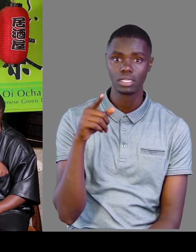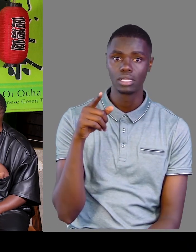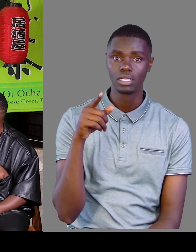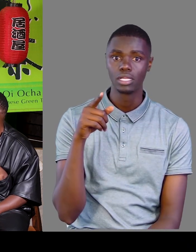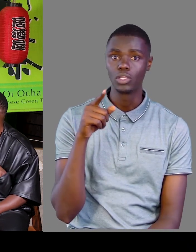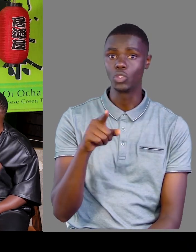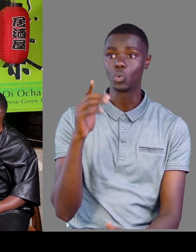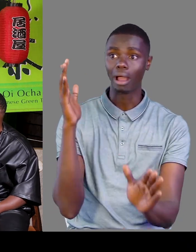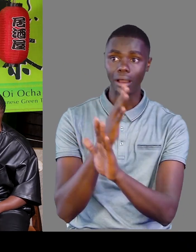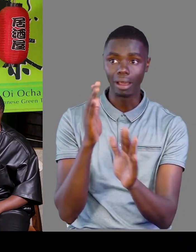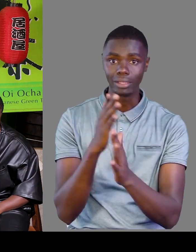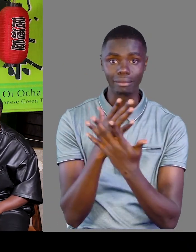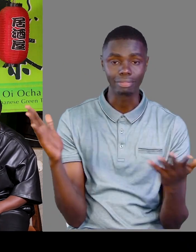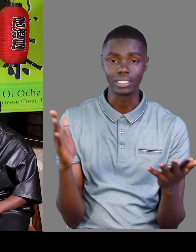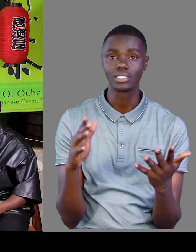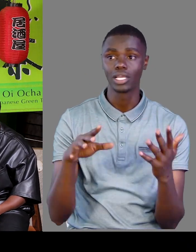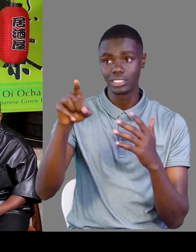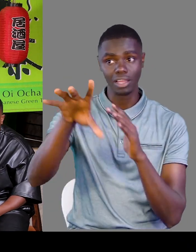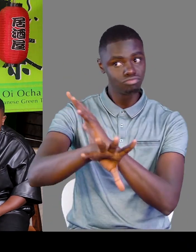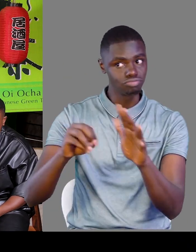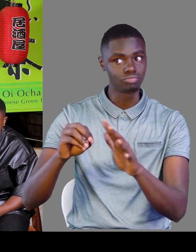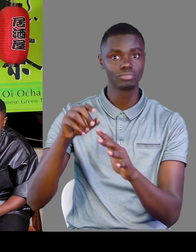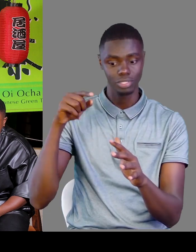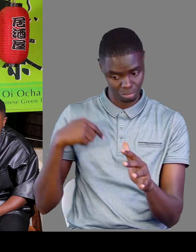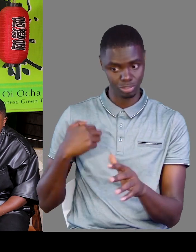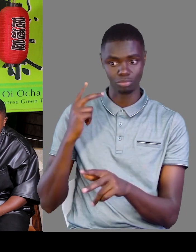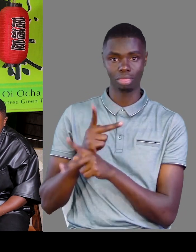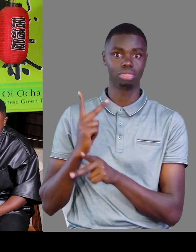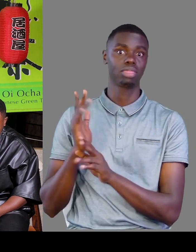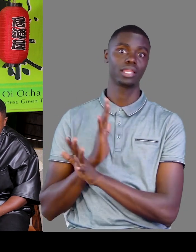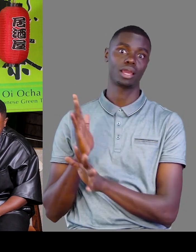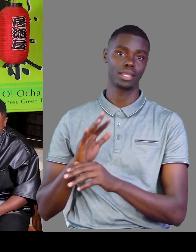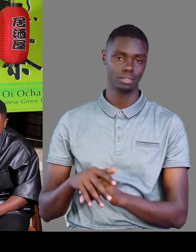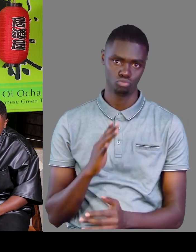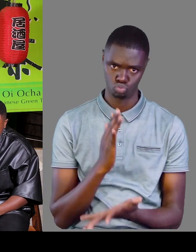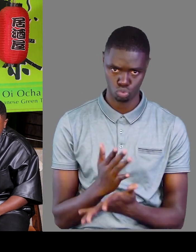waga unaficha hizo vitu au itwagaje mtaani kibente ama